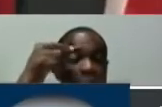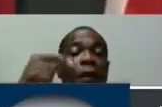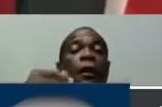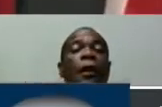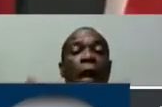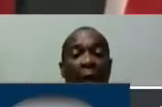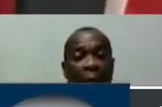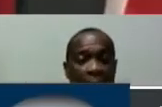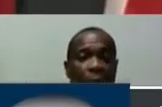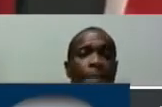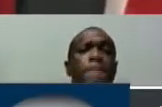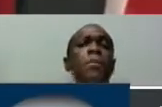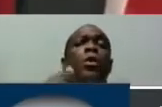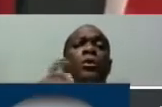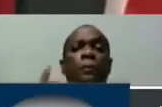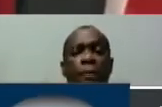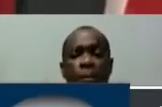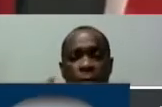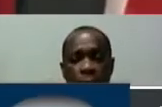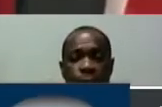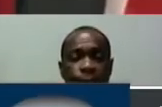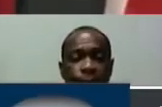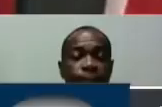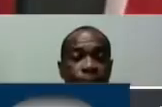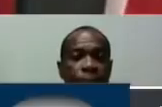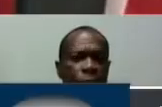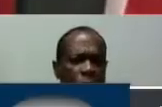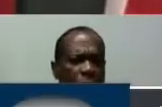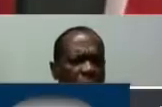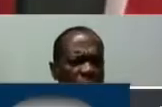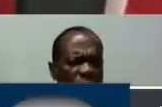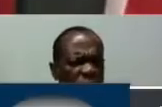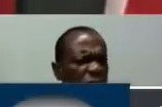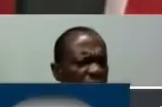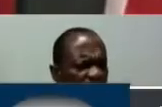After almost 2 years and constant